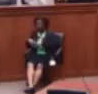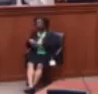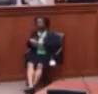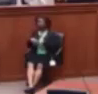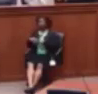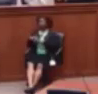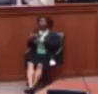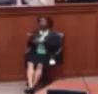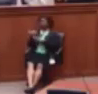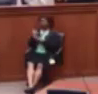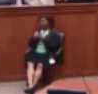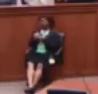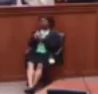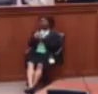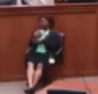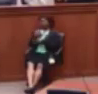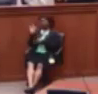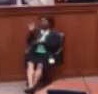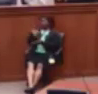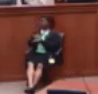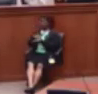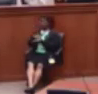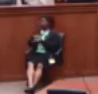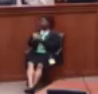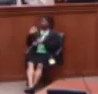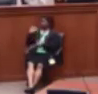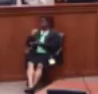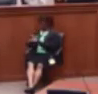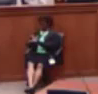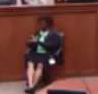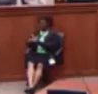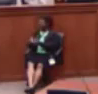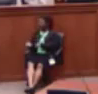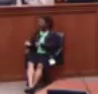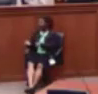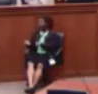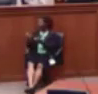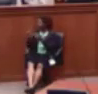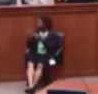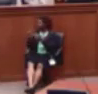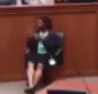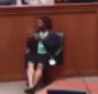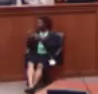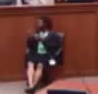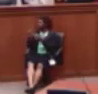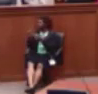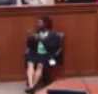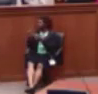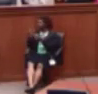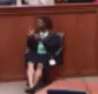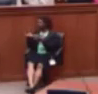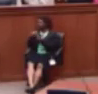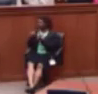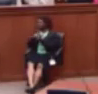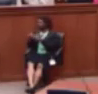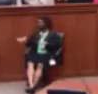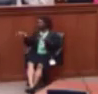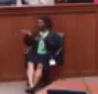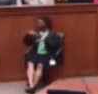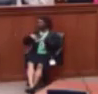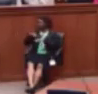spring, of the 8,000 graduates, approximately 60% of them had a statewide credential,